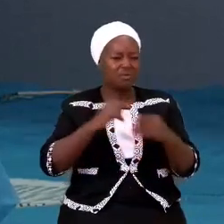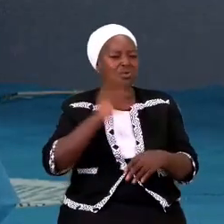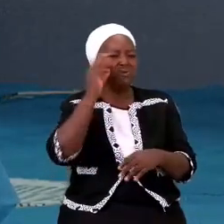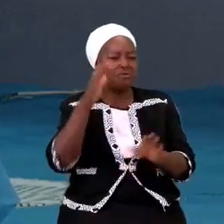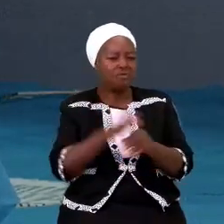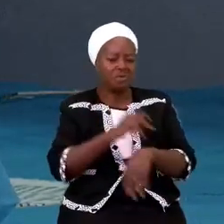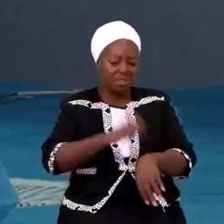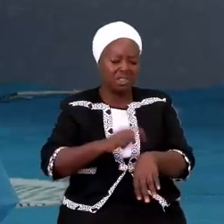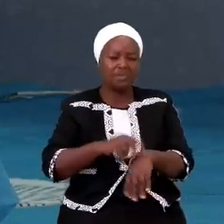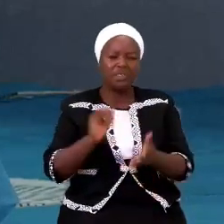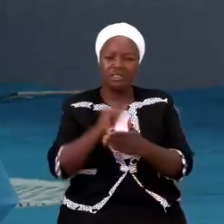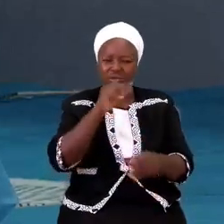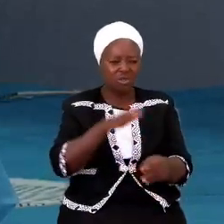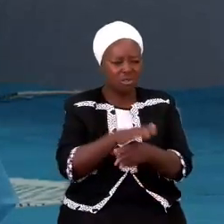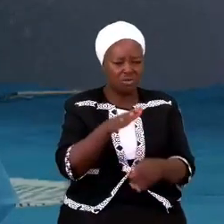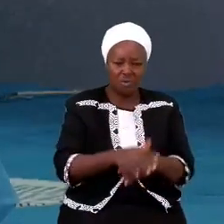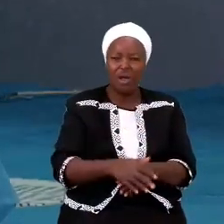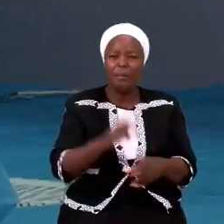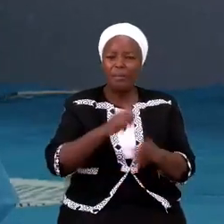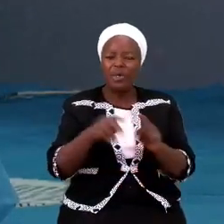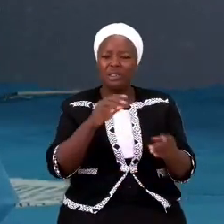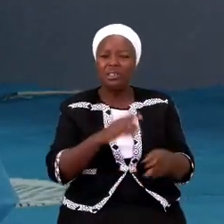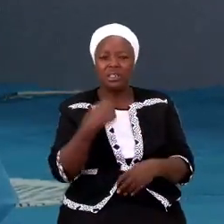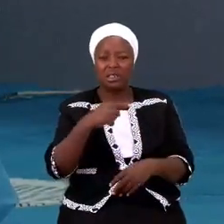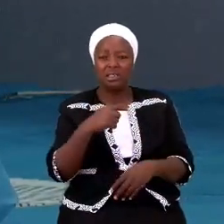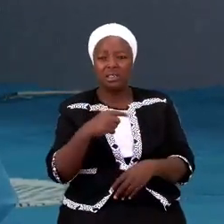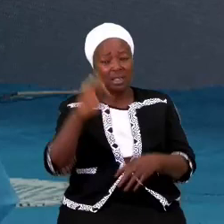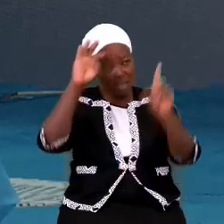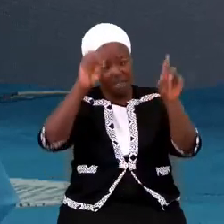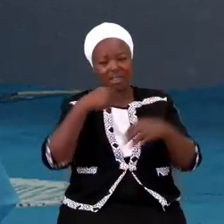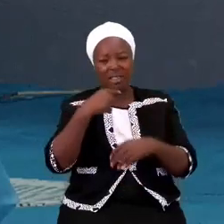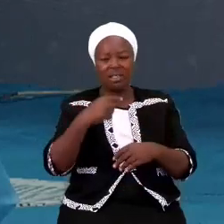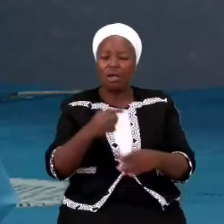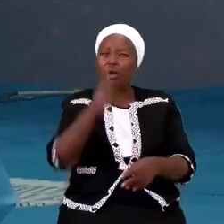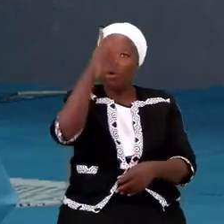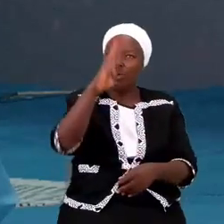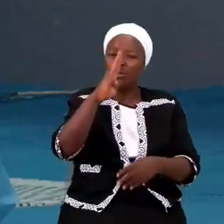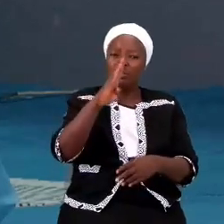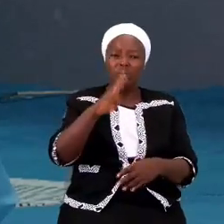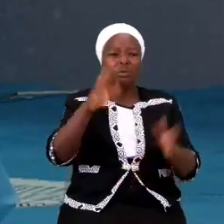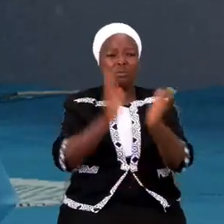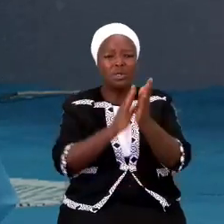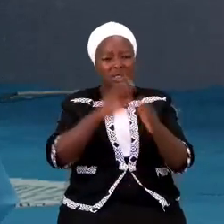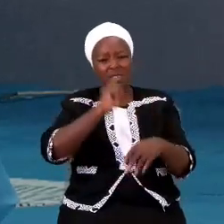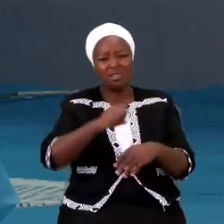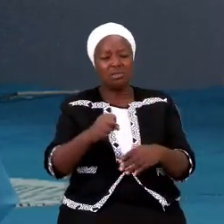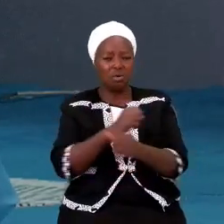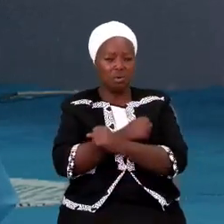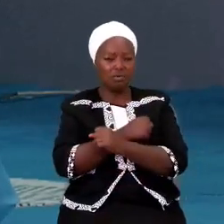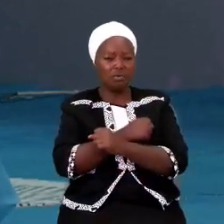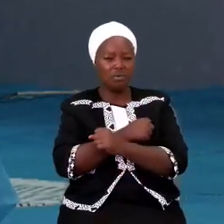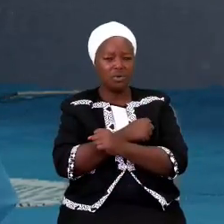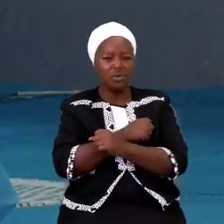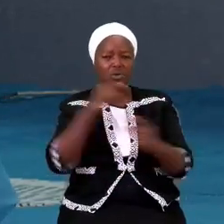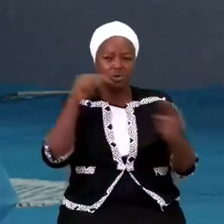commended his love toward us. The final love, a great love, that unsurpassable